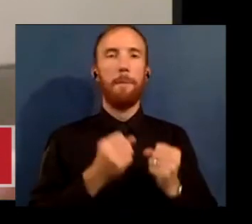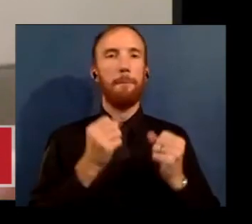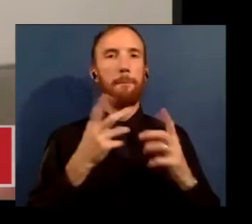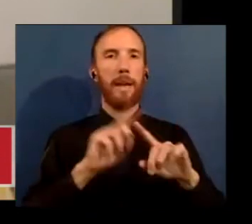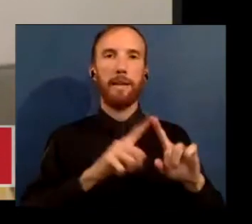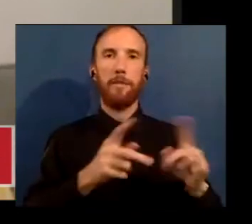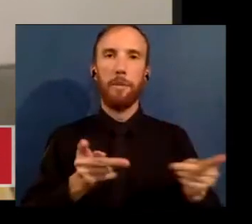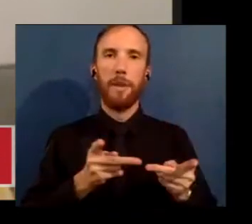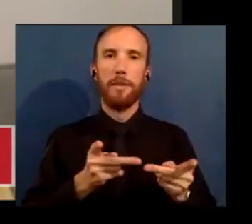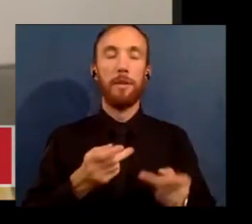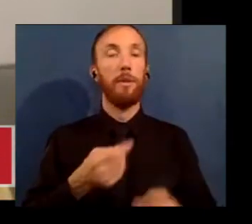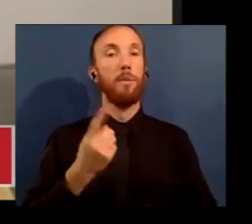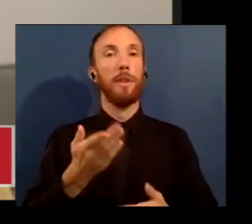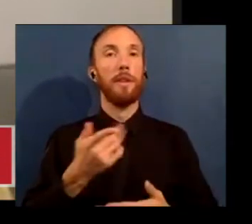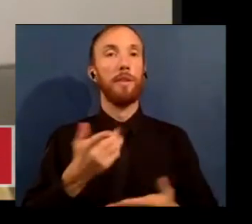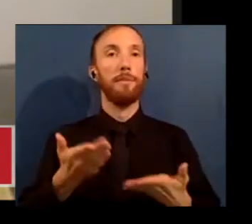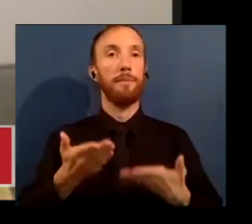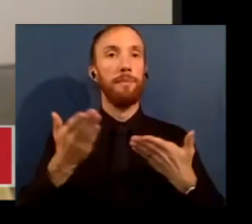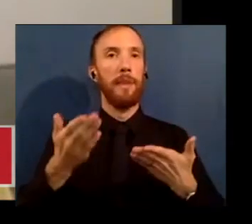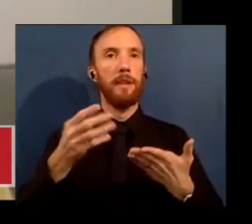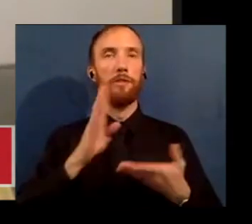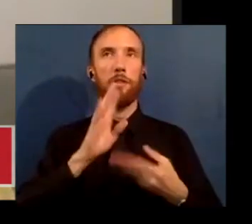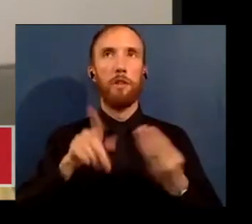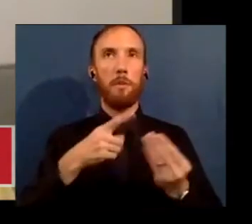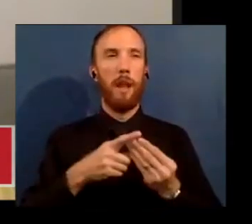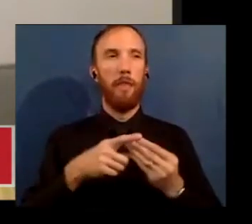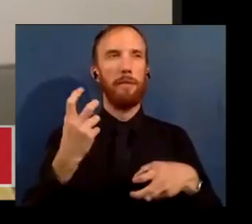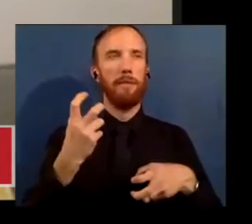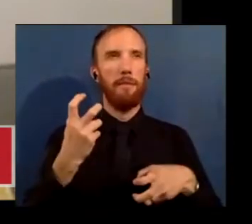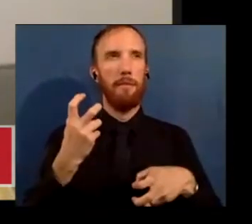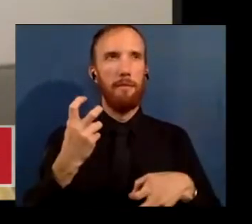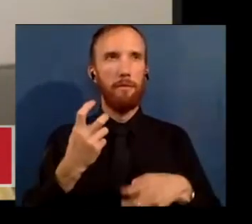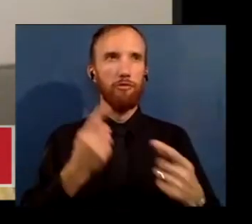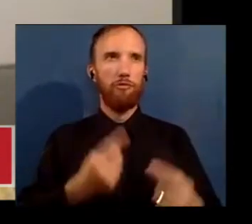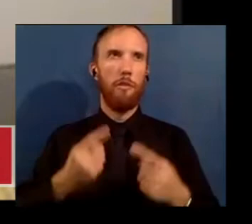brought up was this idea of sometimes the difficulty in just finding